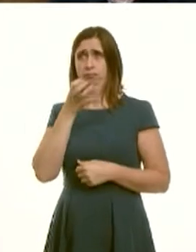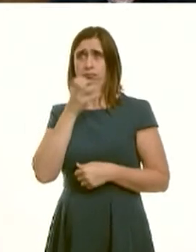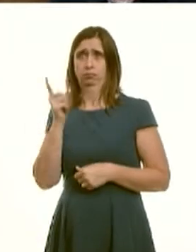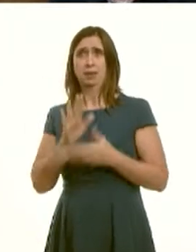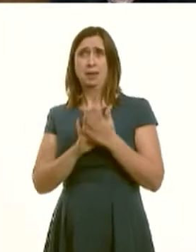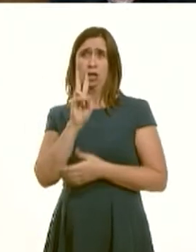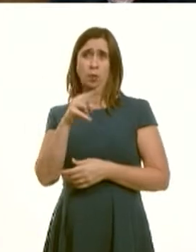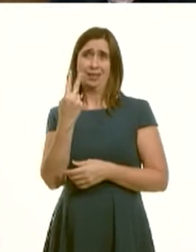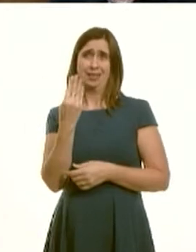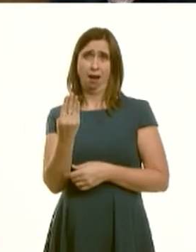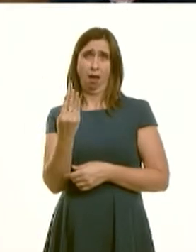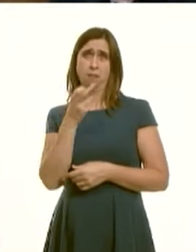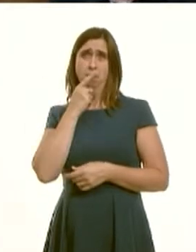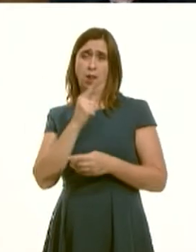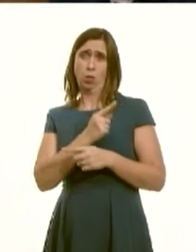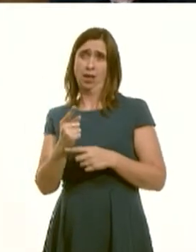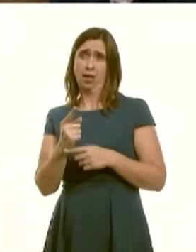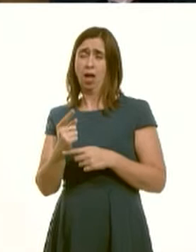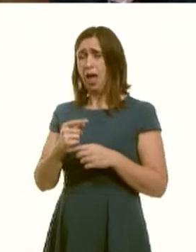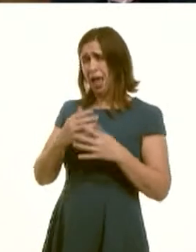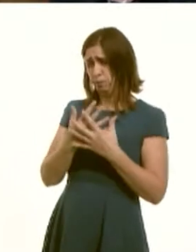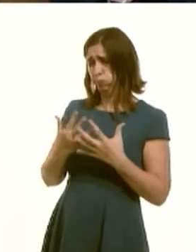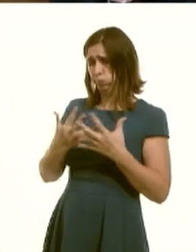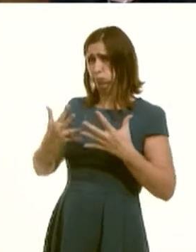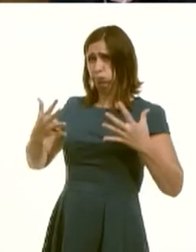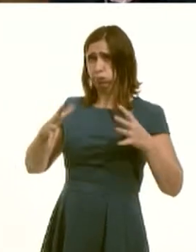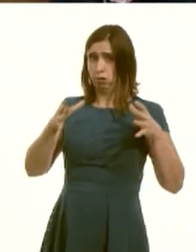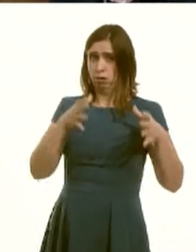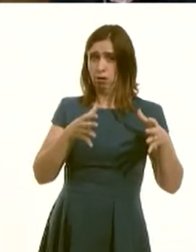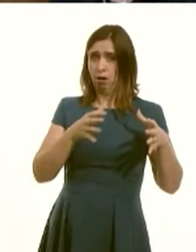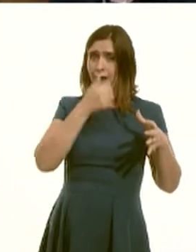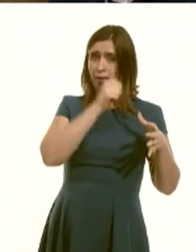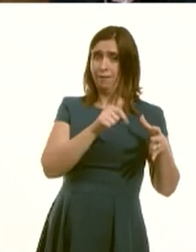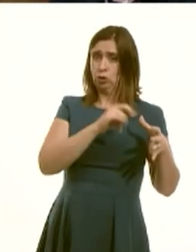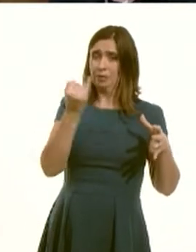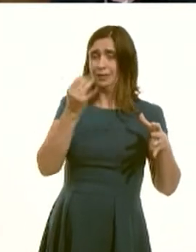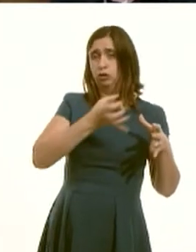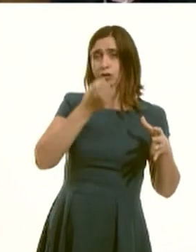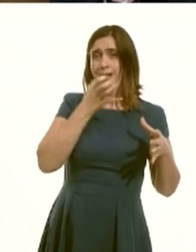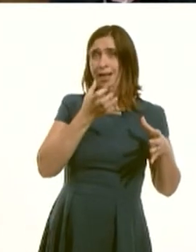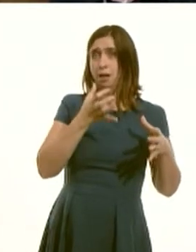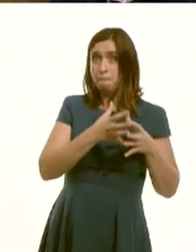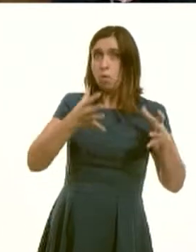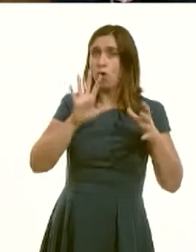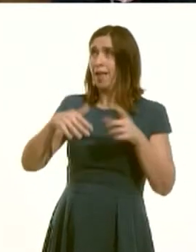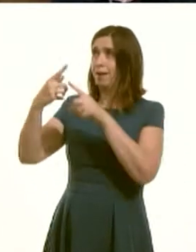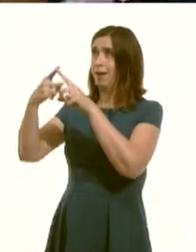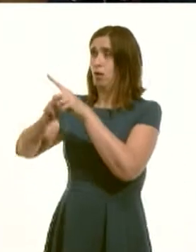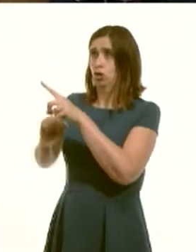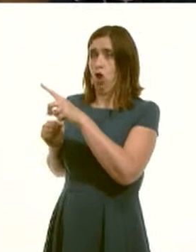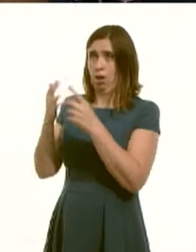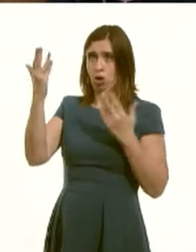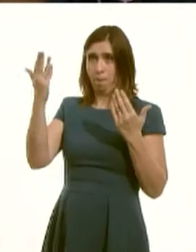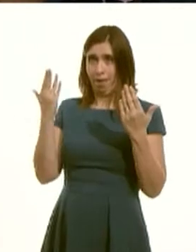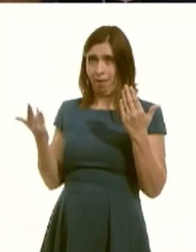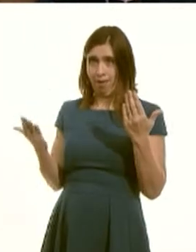week, and a higher proportion of children in Wales aged 11 to 16 are drinking alcohol than in England or Scotland. The Public Health